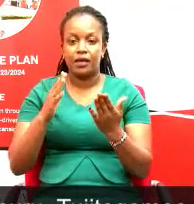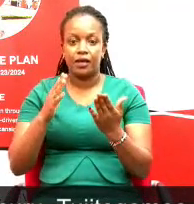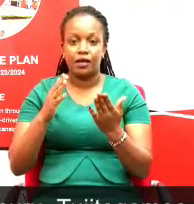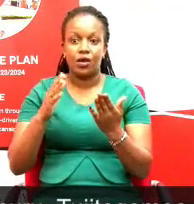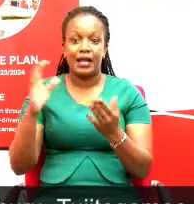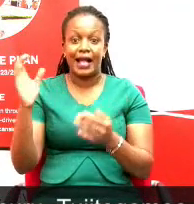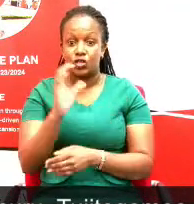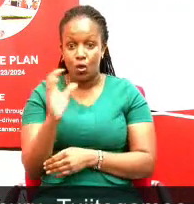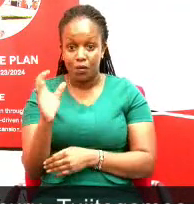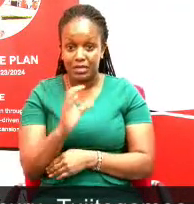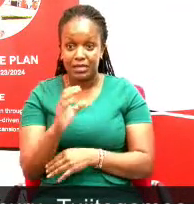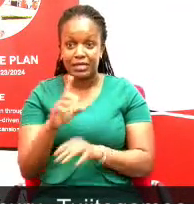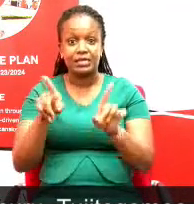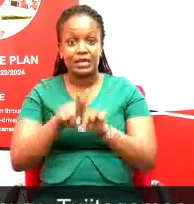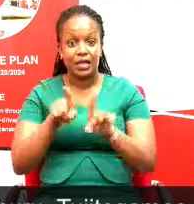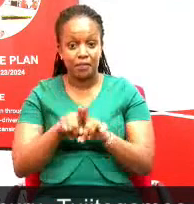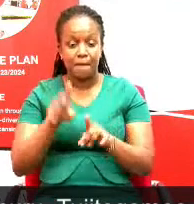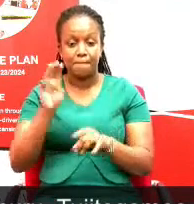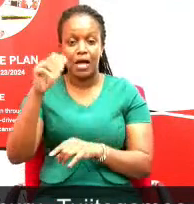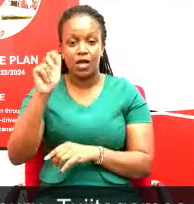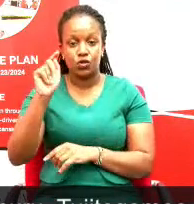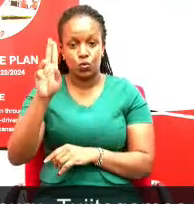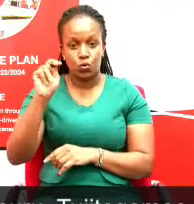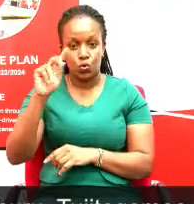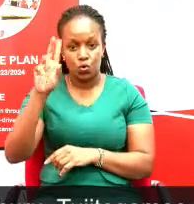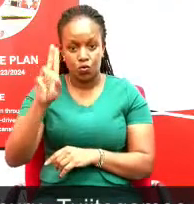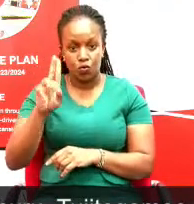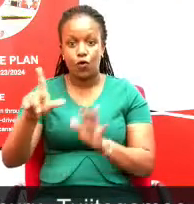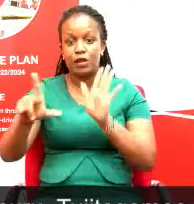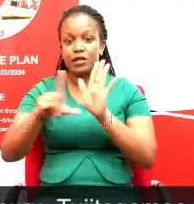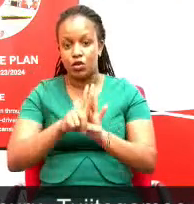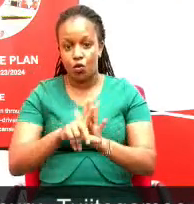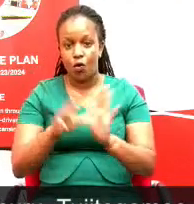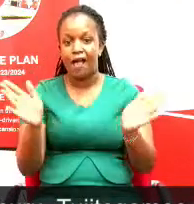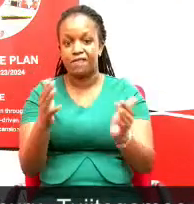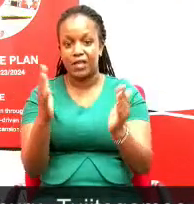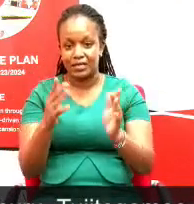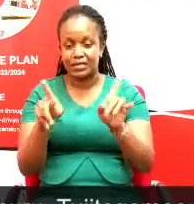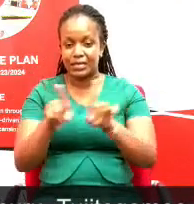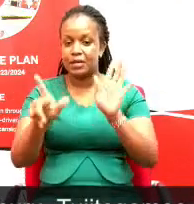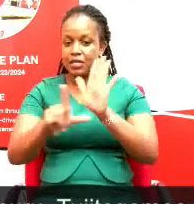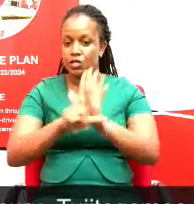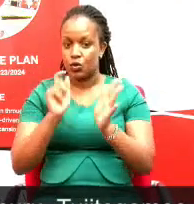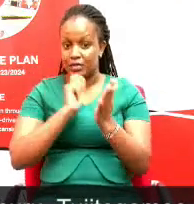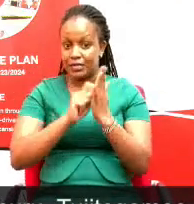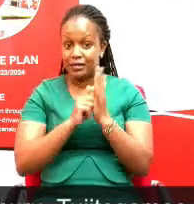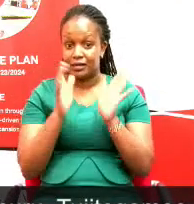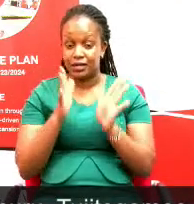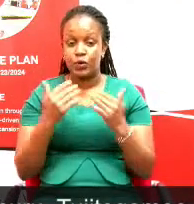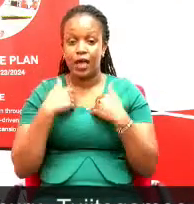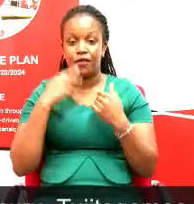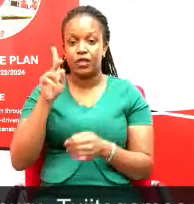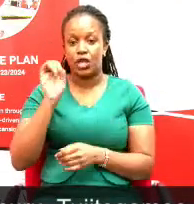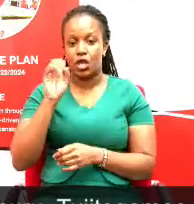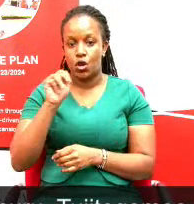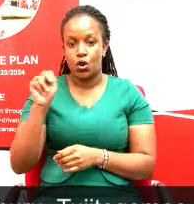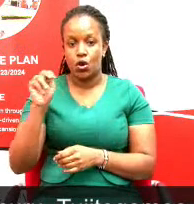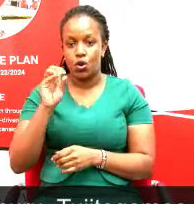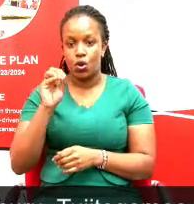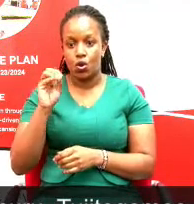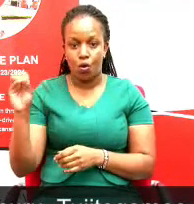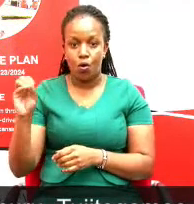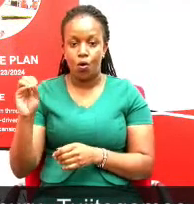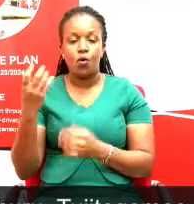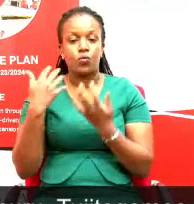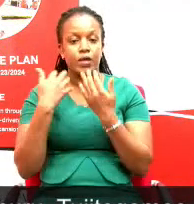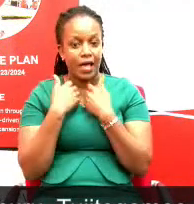a Commissioner for Legal Affairs and the Board Secretary. We have Dr. Kino, and then